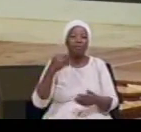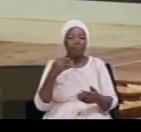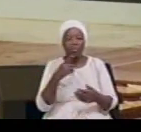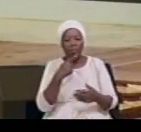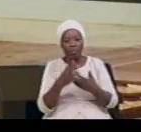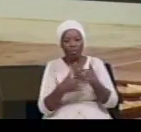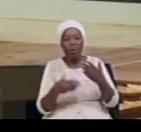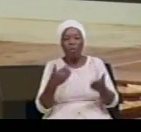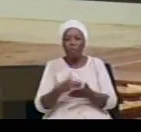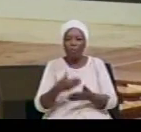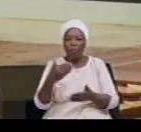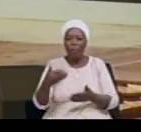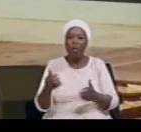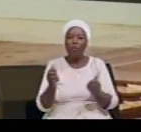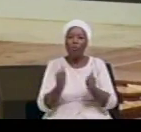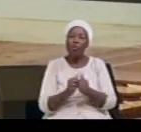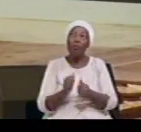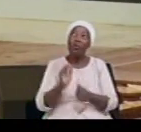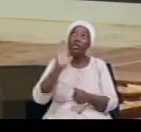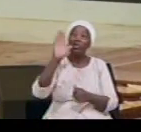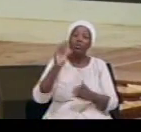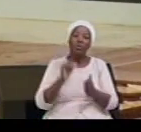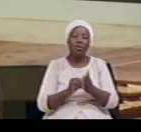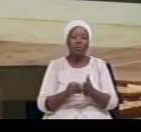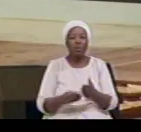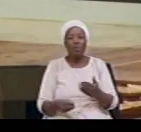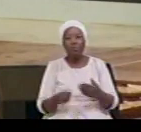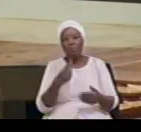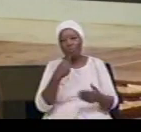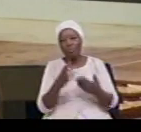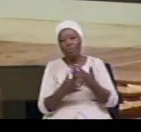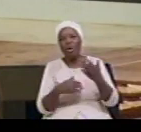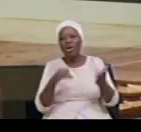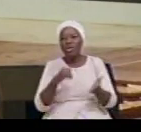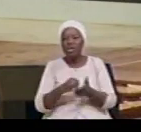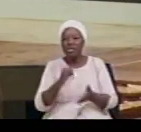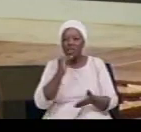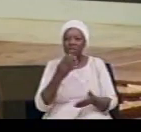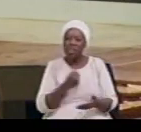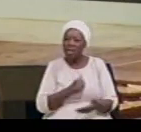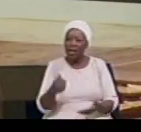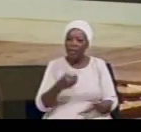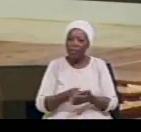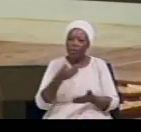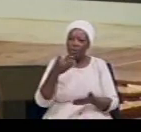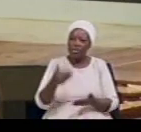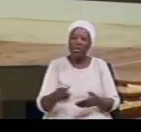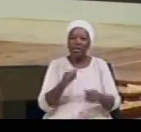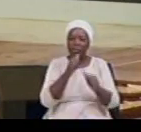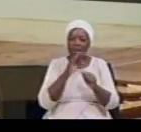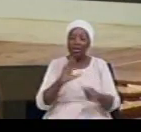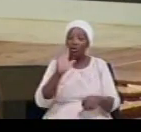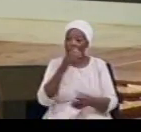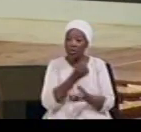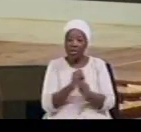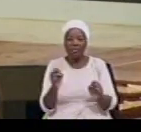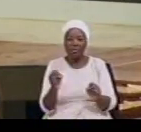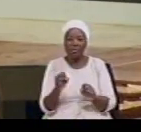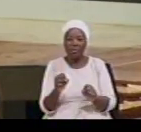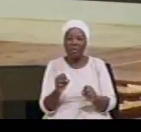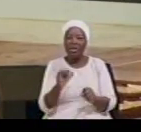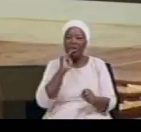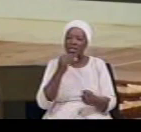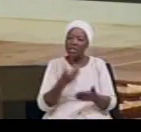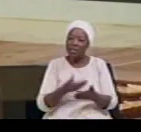Purchased with his own blood is a purchased blessing. Your salvation is